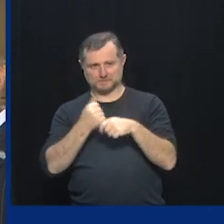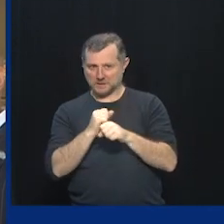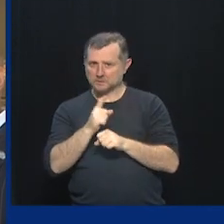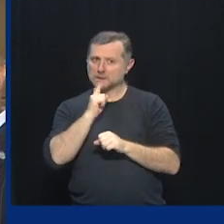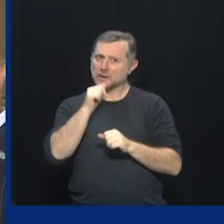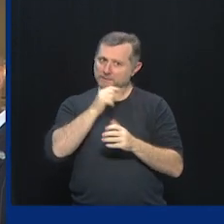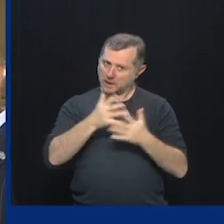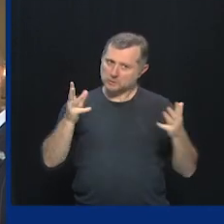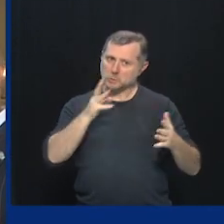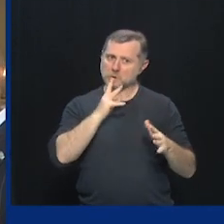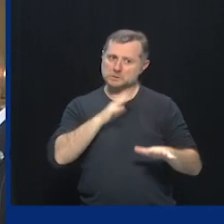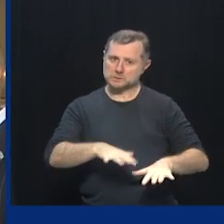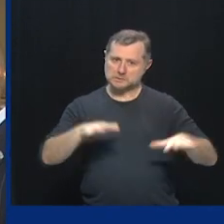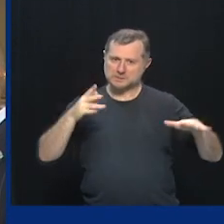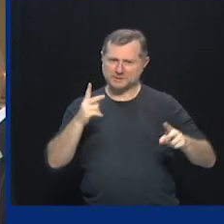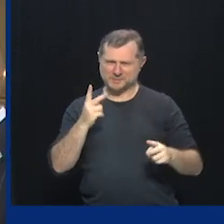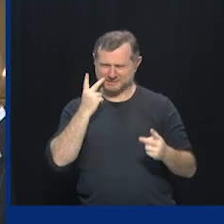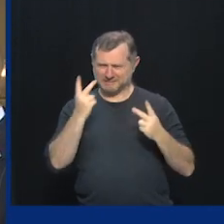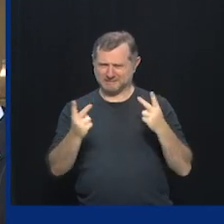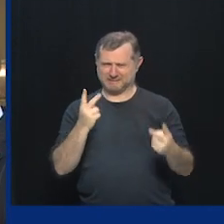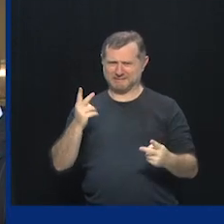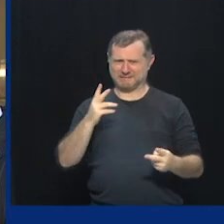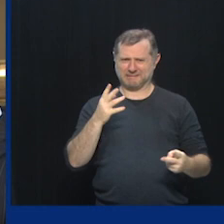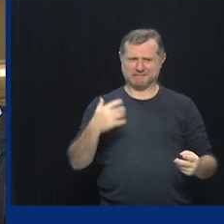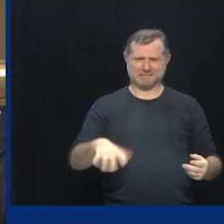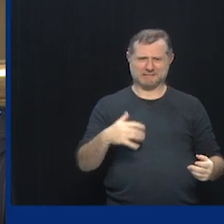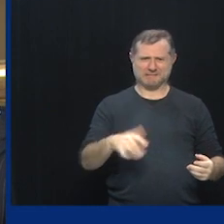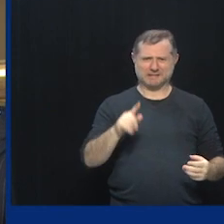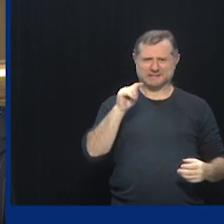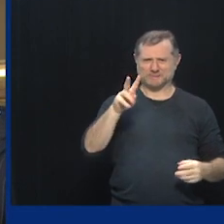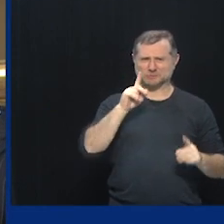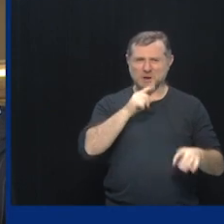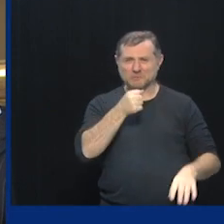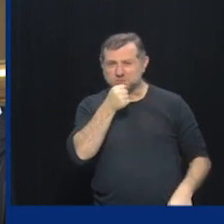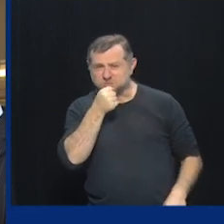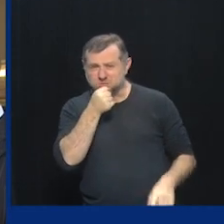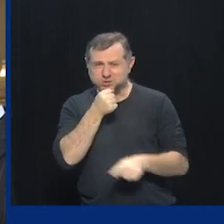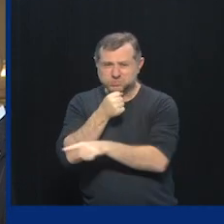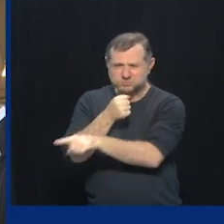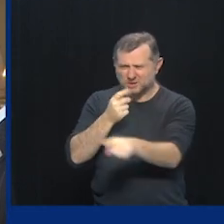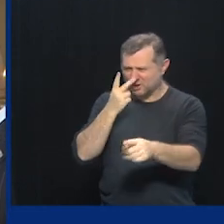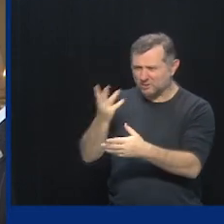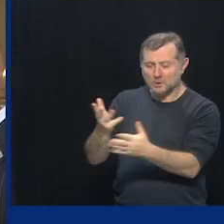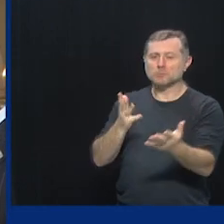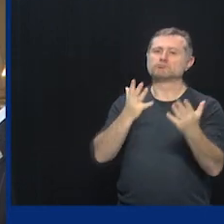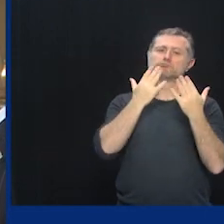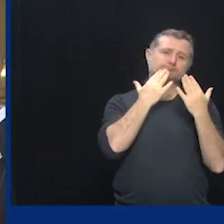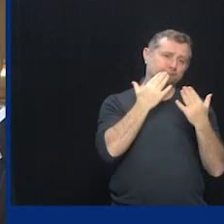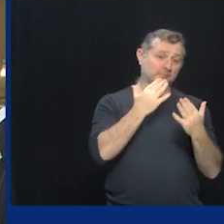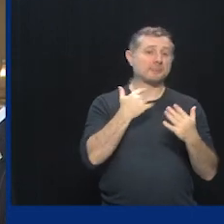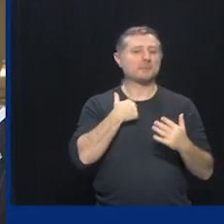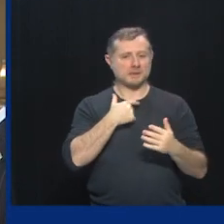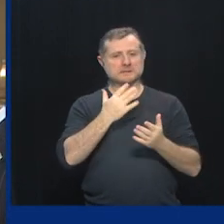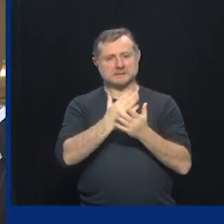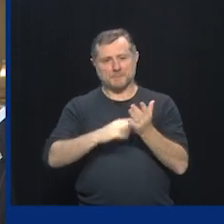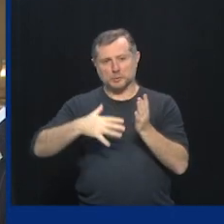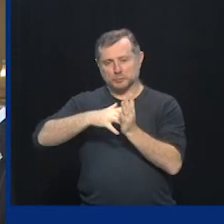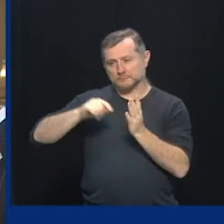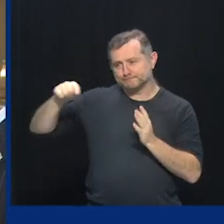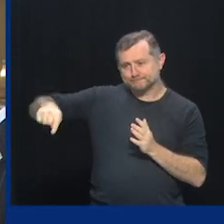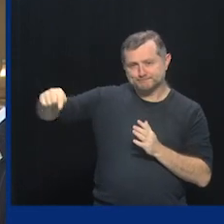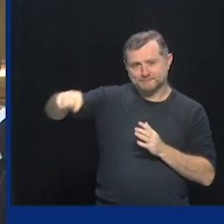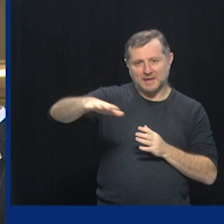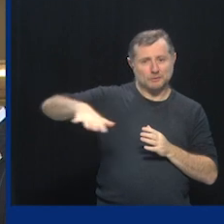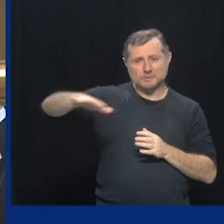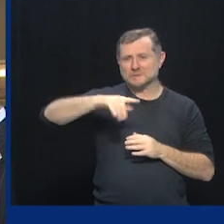there see it, the media is covering, and thank you for that because it gets the word out. There's still vulnerable areas out there. So if you don't need to travel,